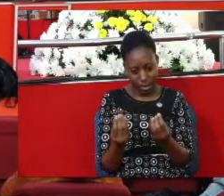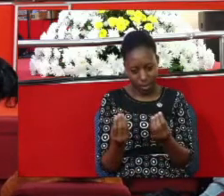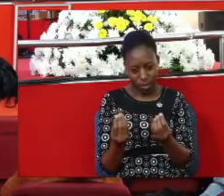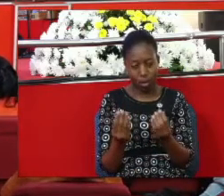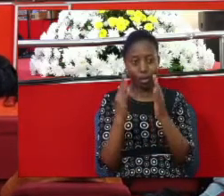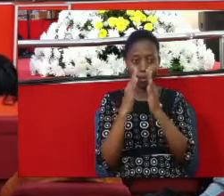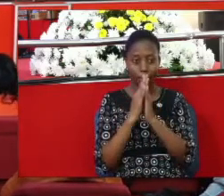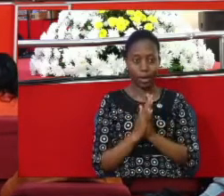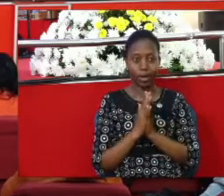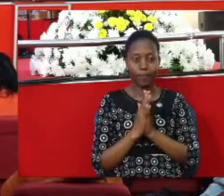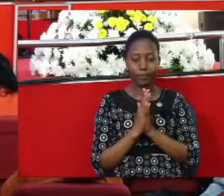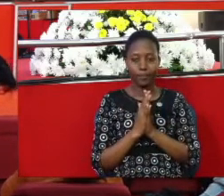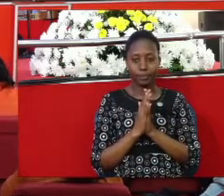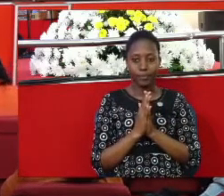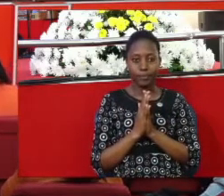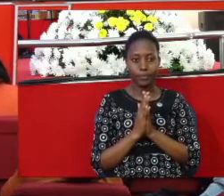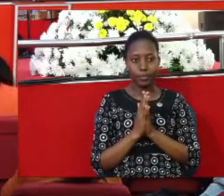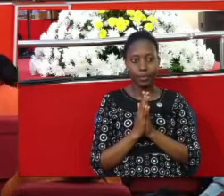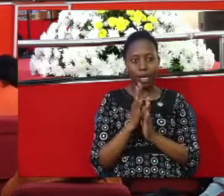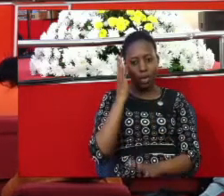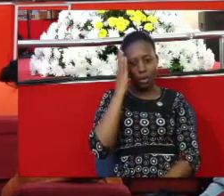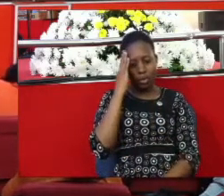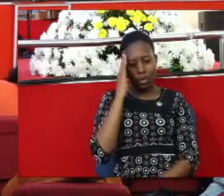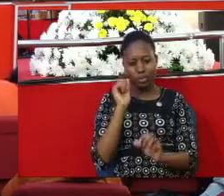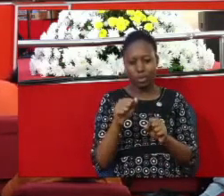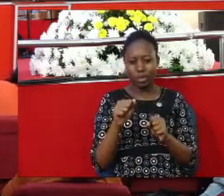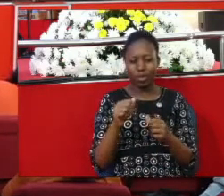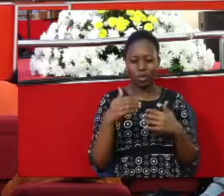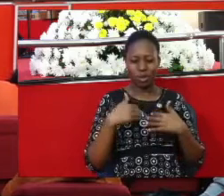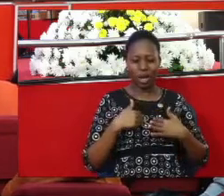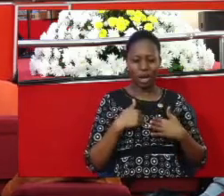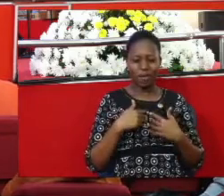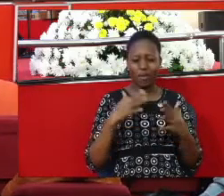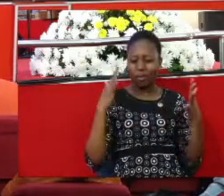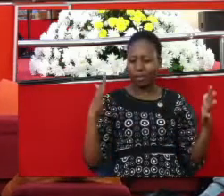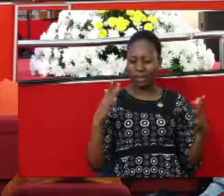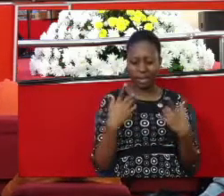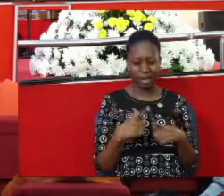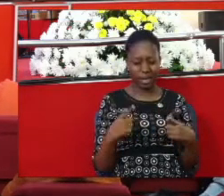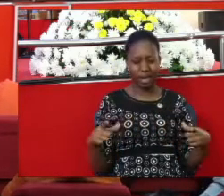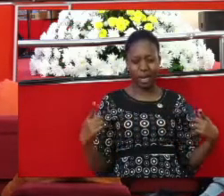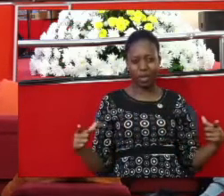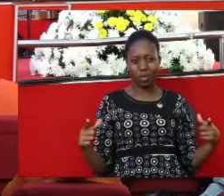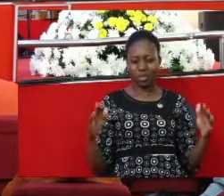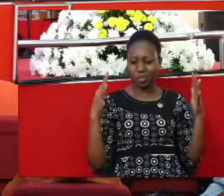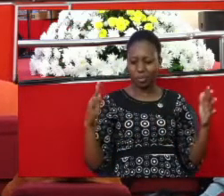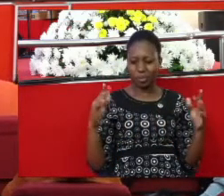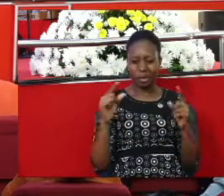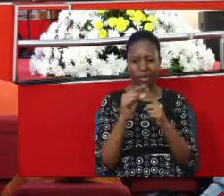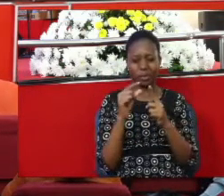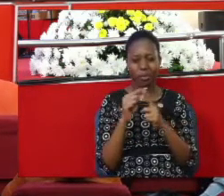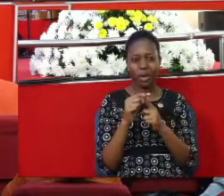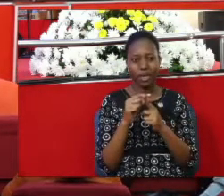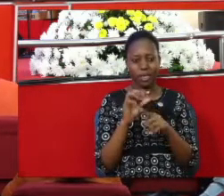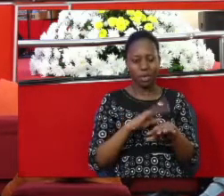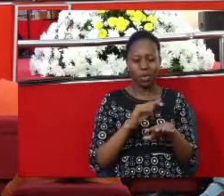radical prayer. You know, you can have a lot of language. Kaifafa. You know, you are from the mountain and you are calling God,